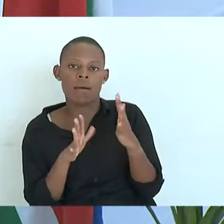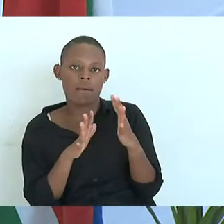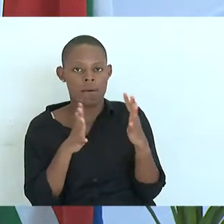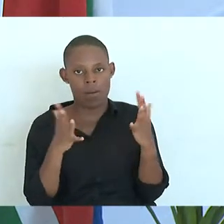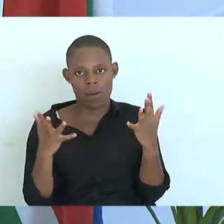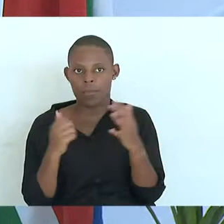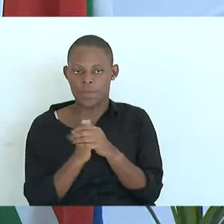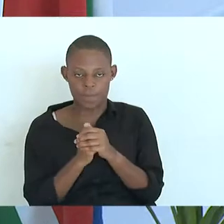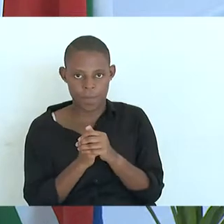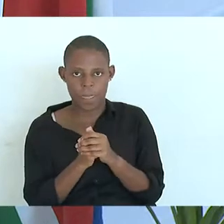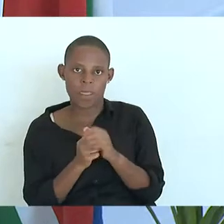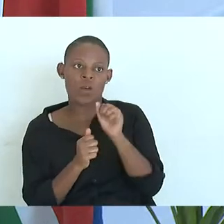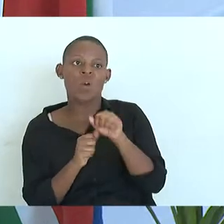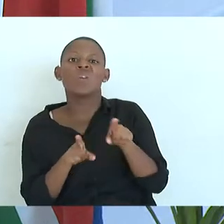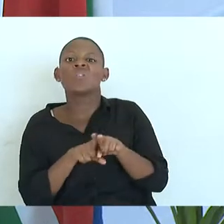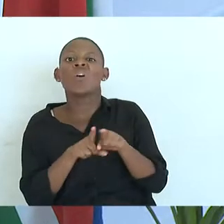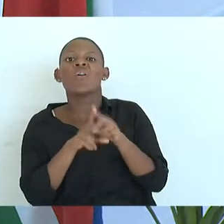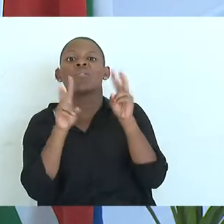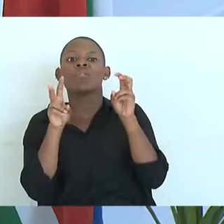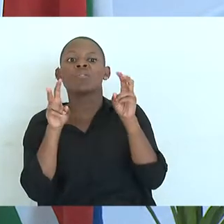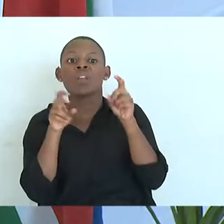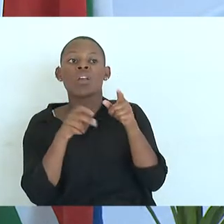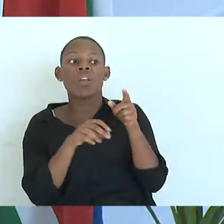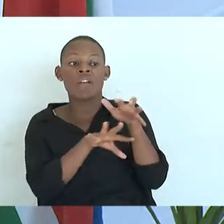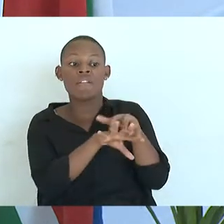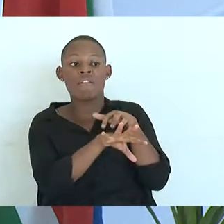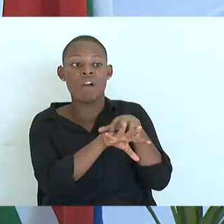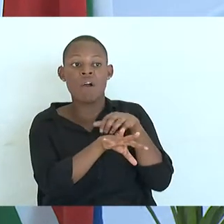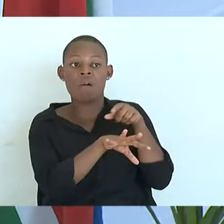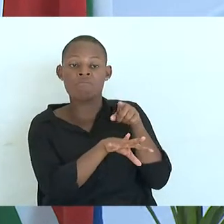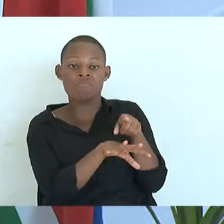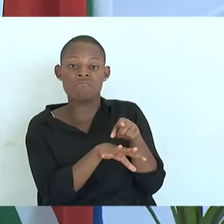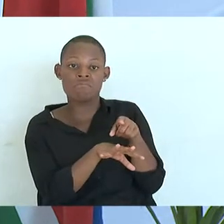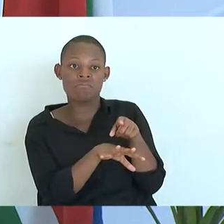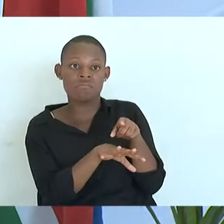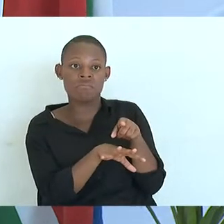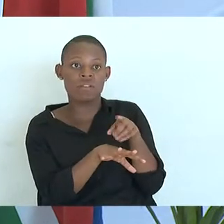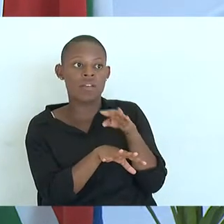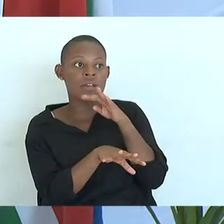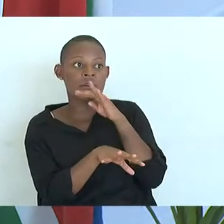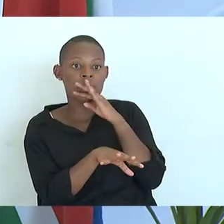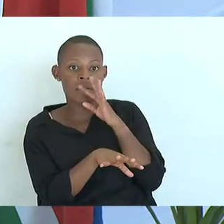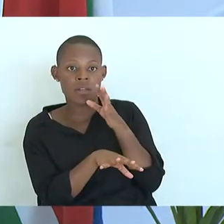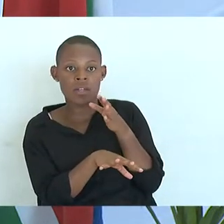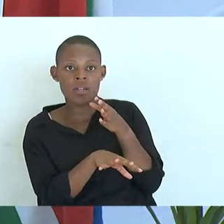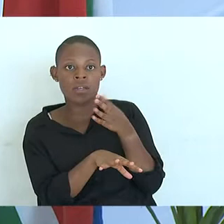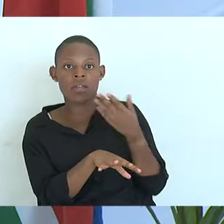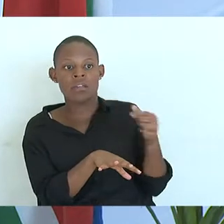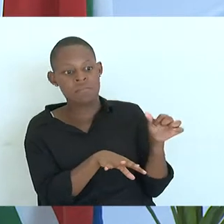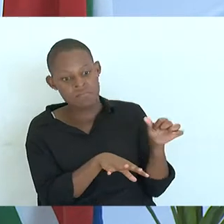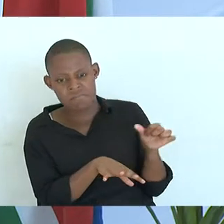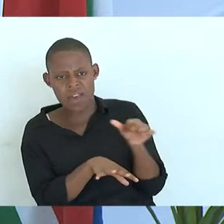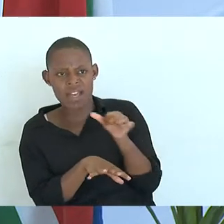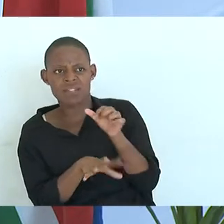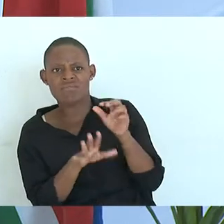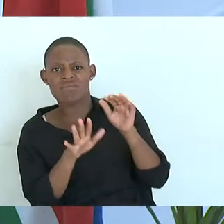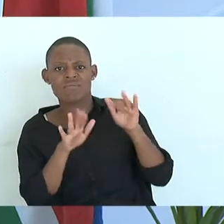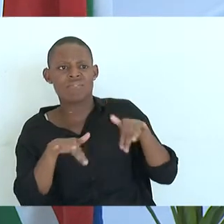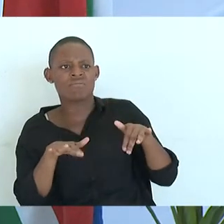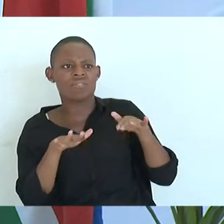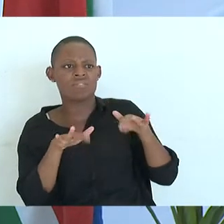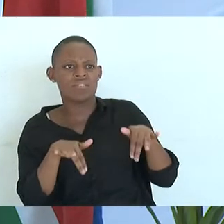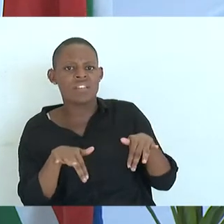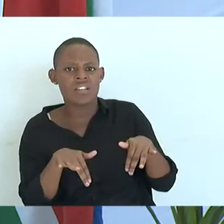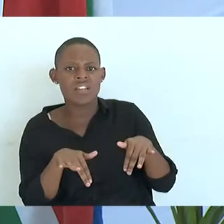also with the issue of farms that were claimed but have not been given back, or farms that